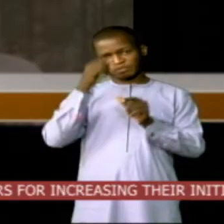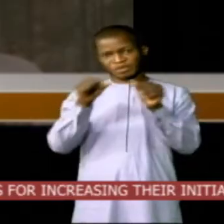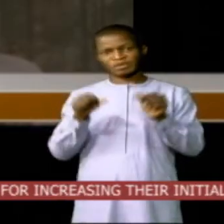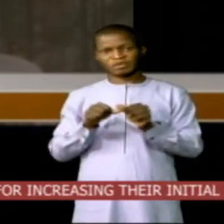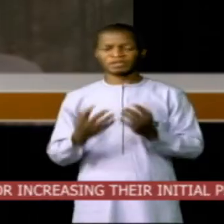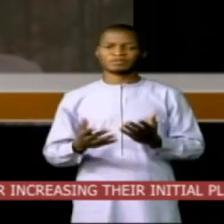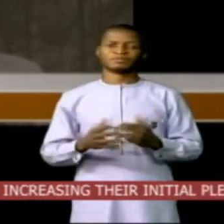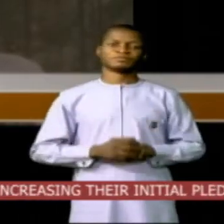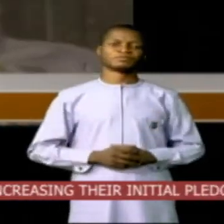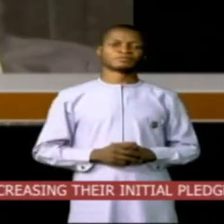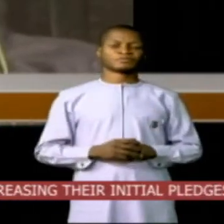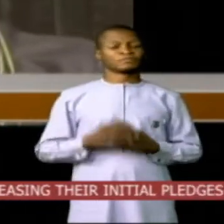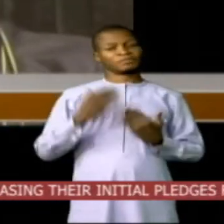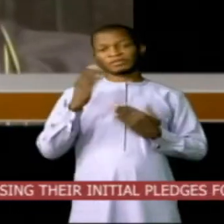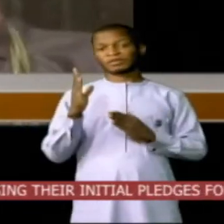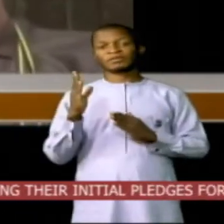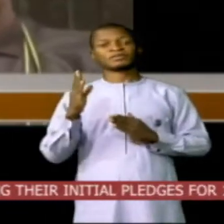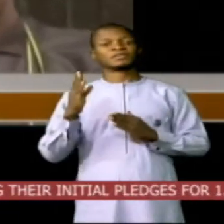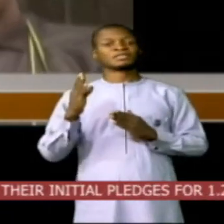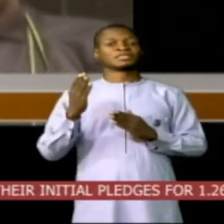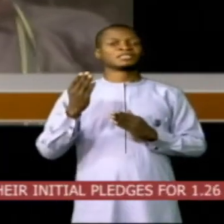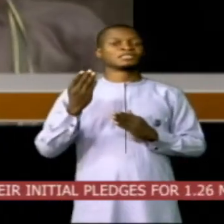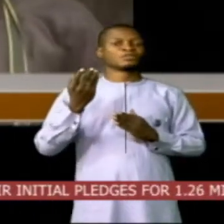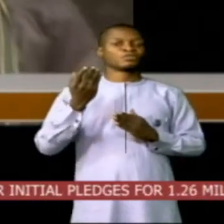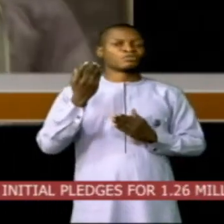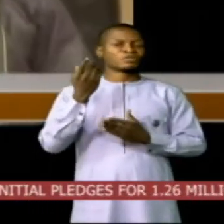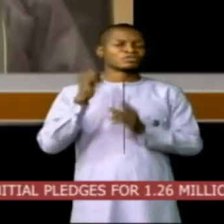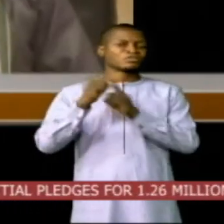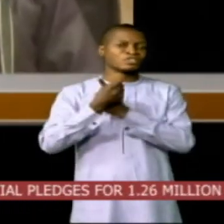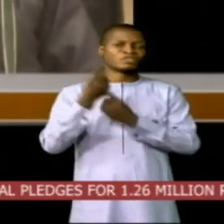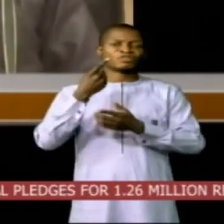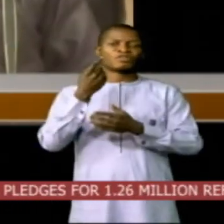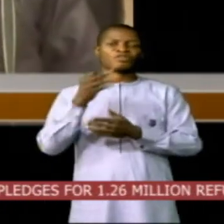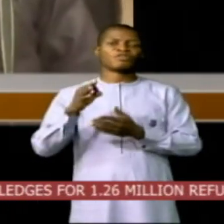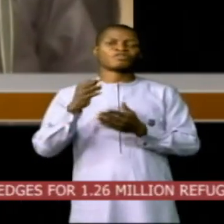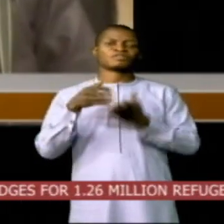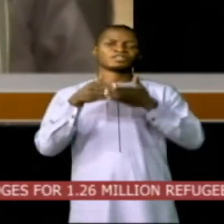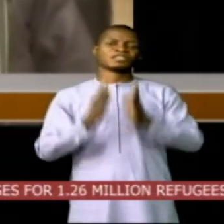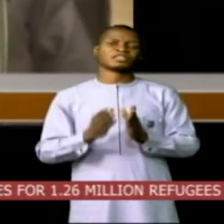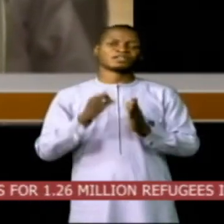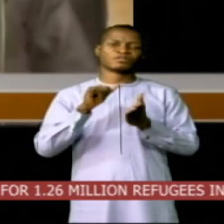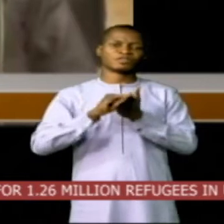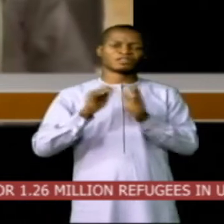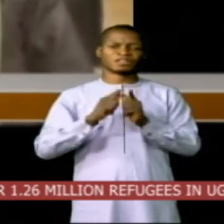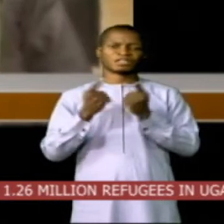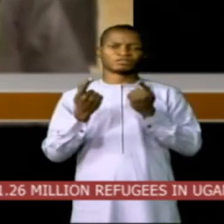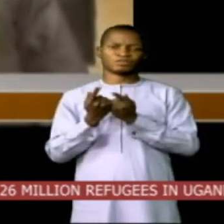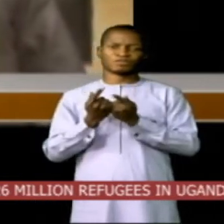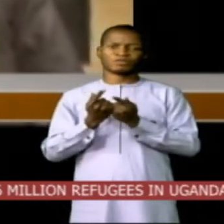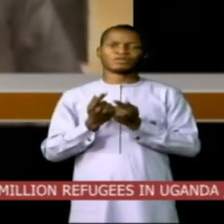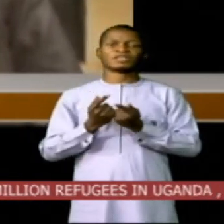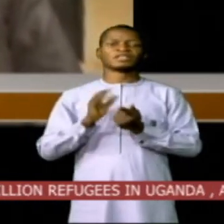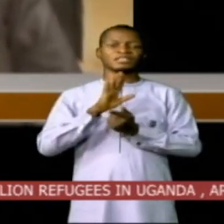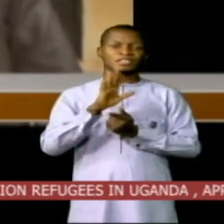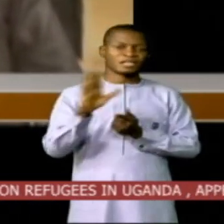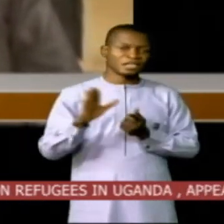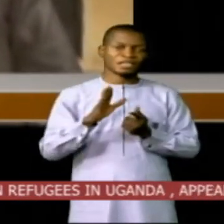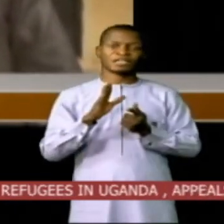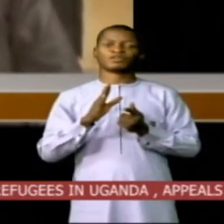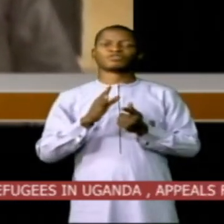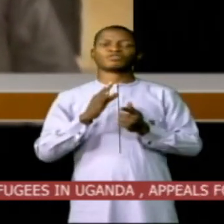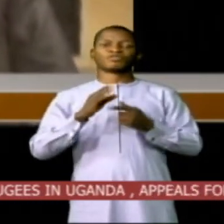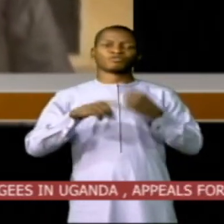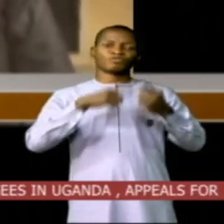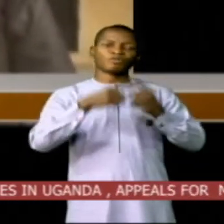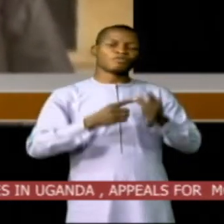Okay. Inshallah. Yeah, the literal translation of what the leader of the vigilante group is saying is that they actually went after